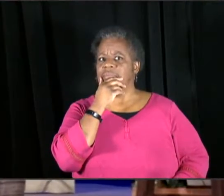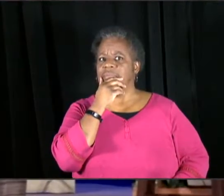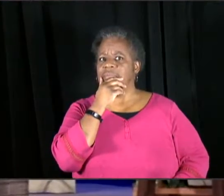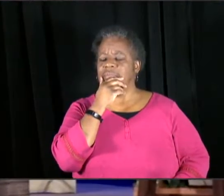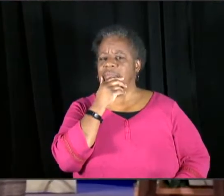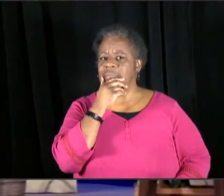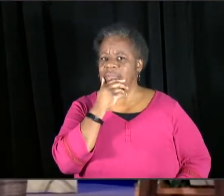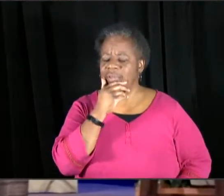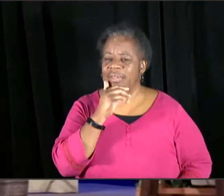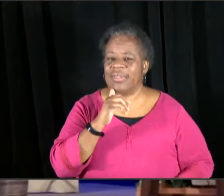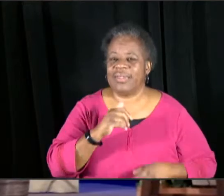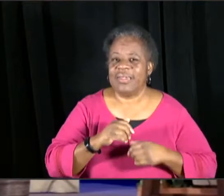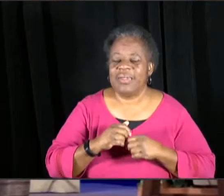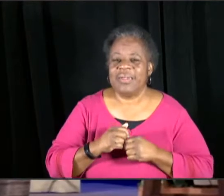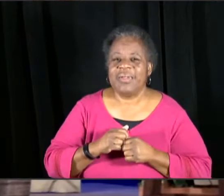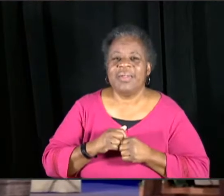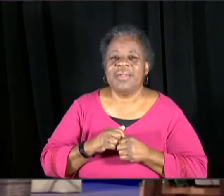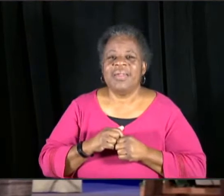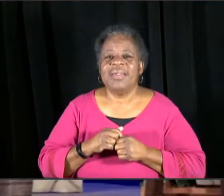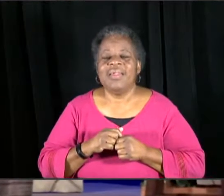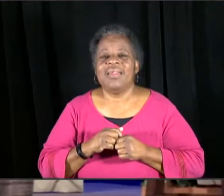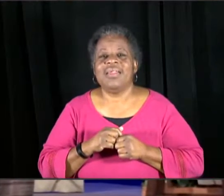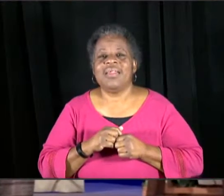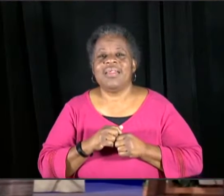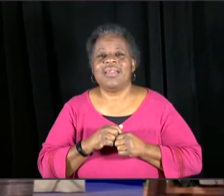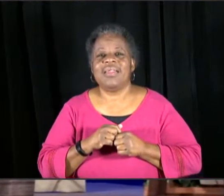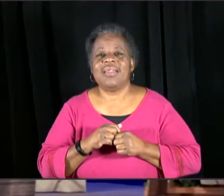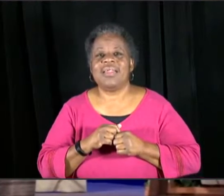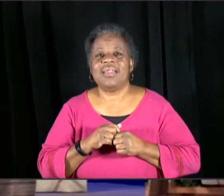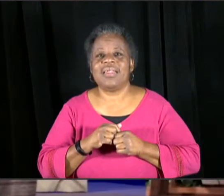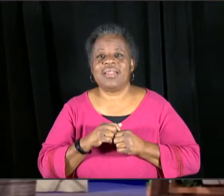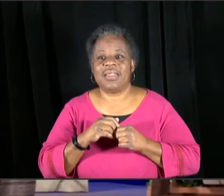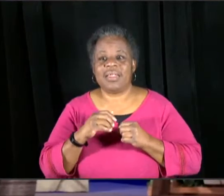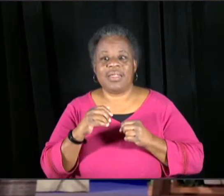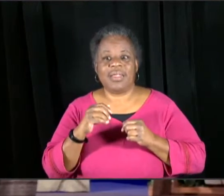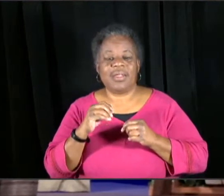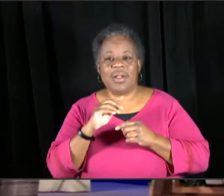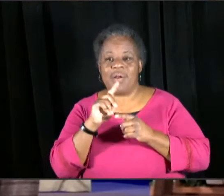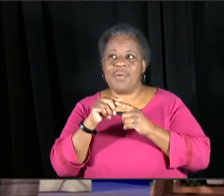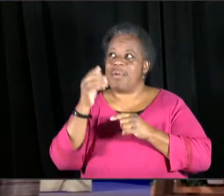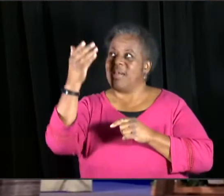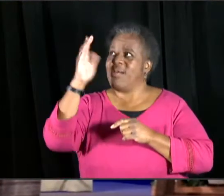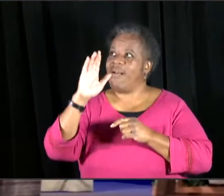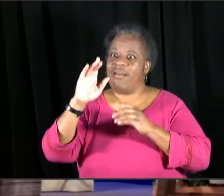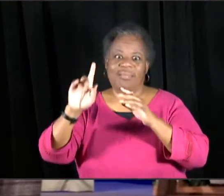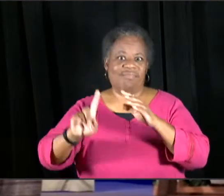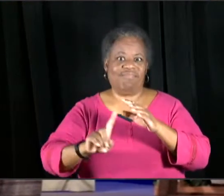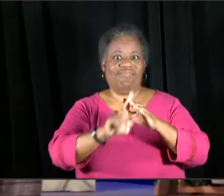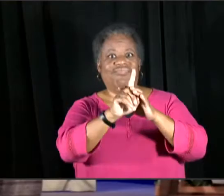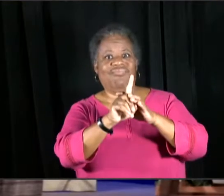Like almost everyone who wanders in and out of this story, when the supernatural steps right in front of them,